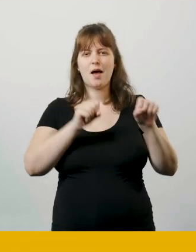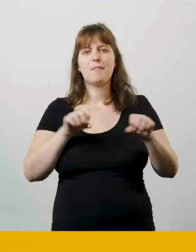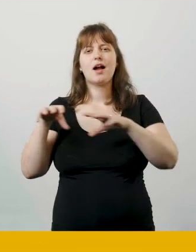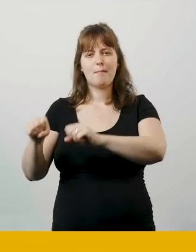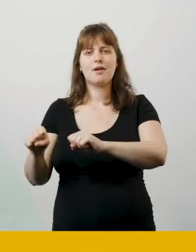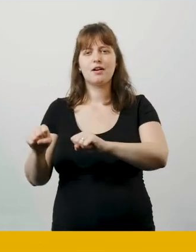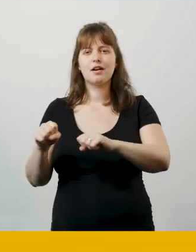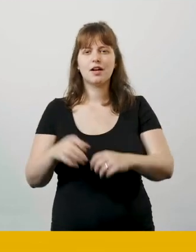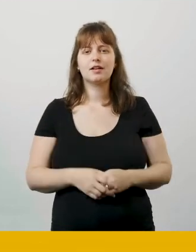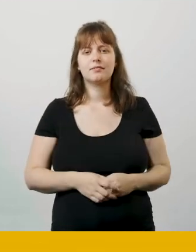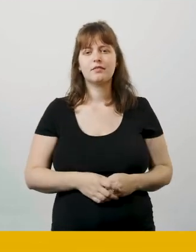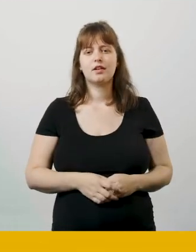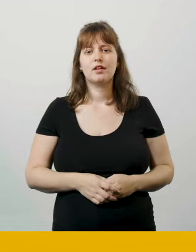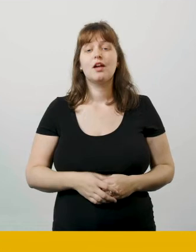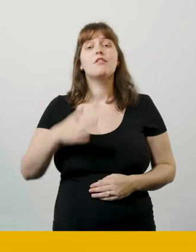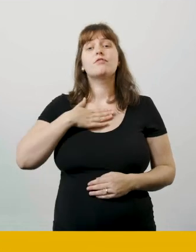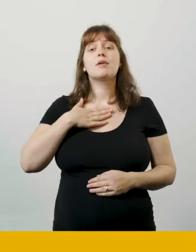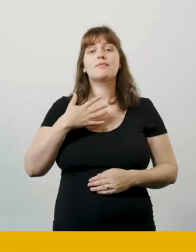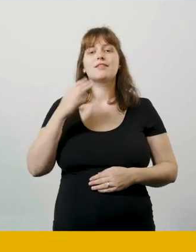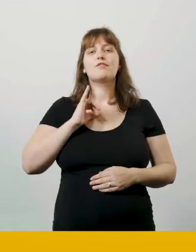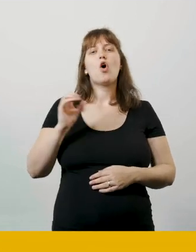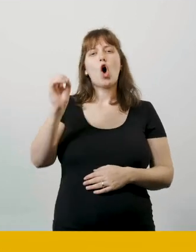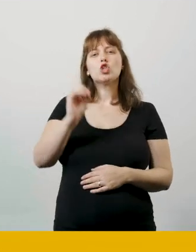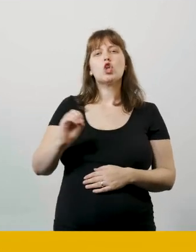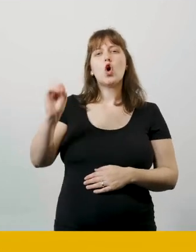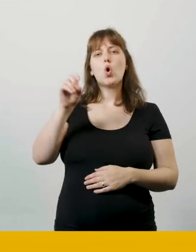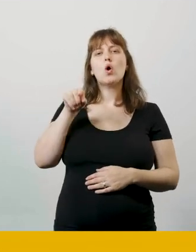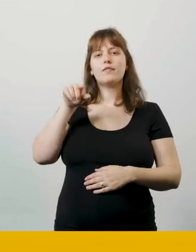me, the Opera House in Oslo that